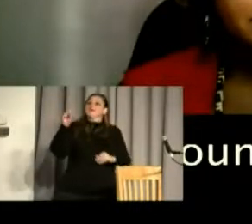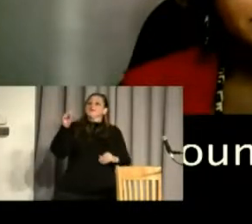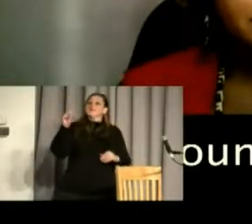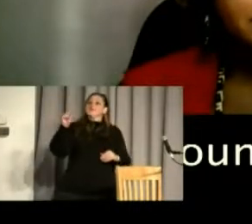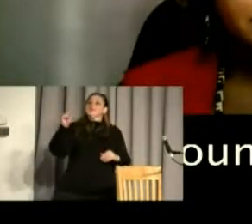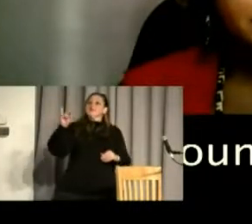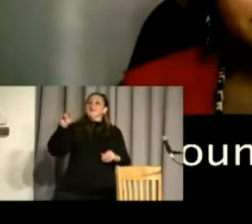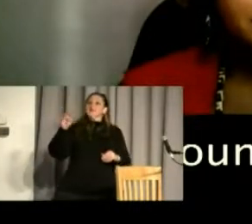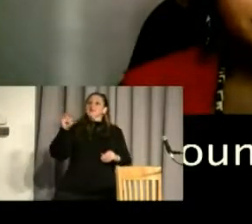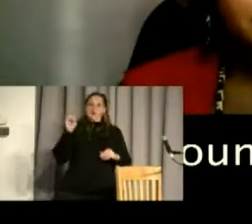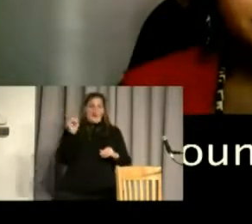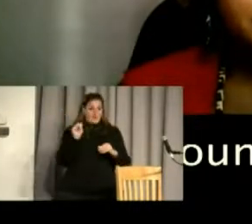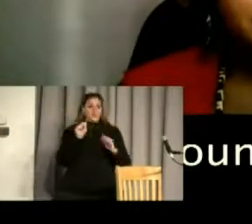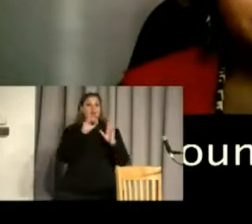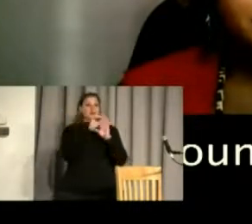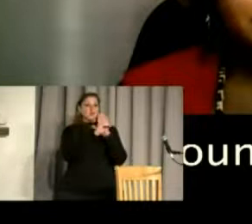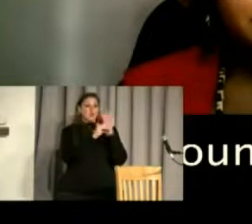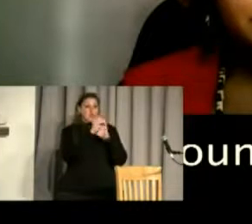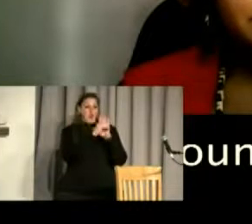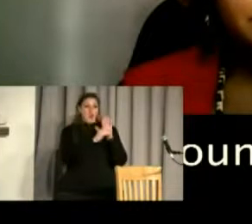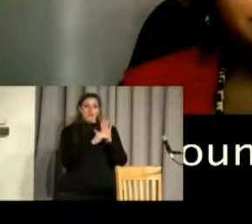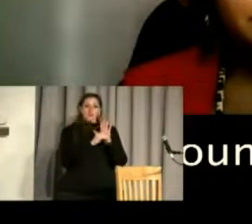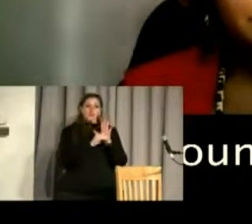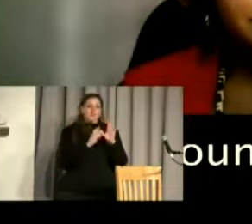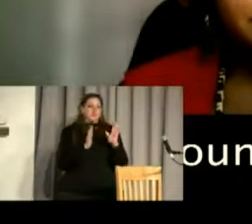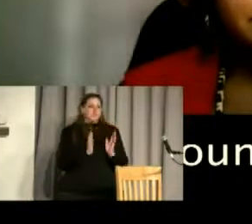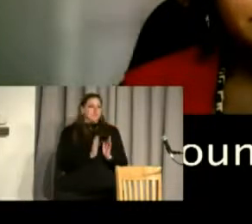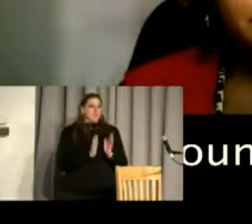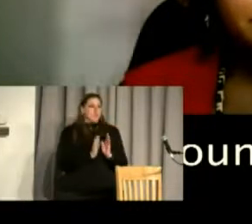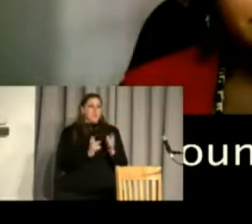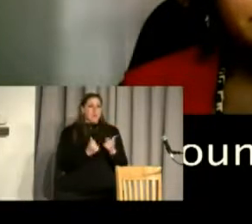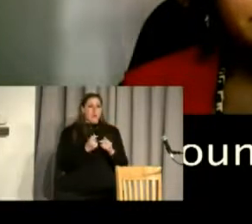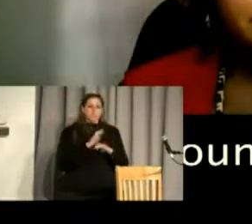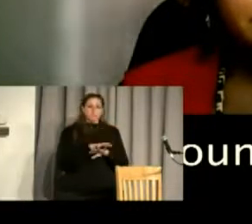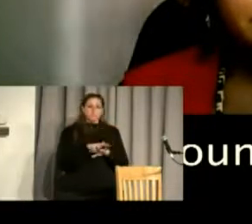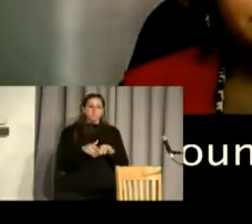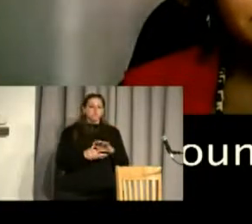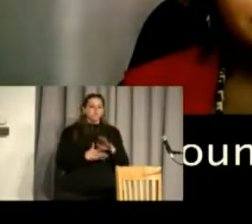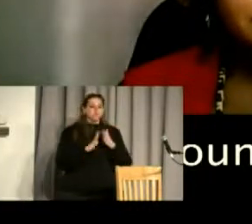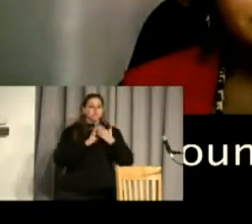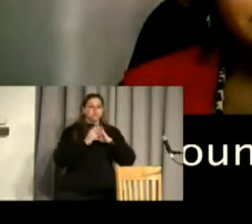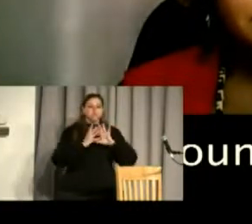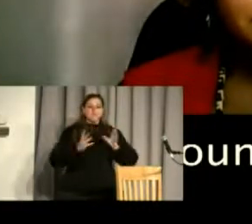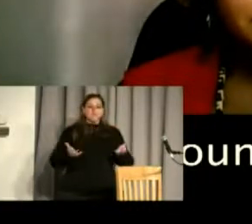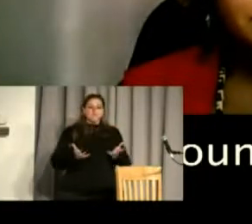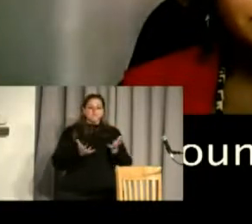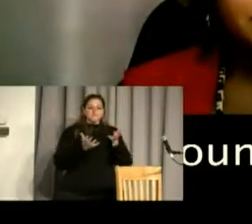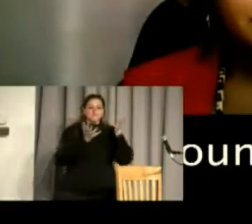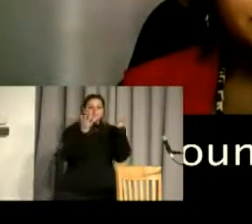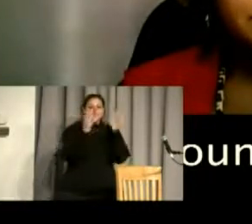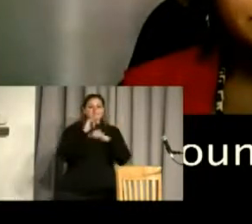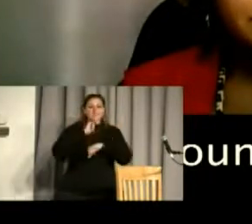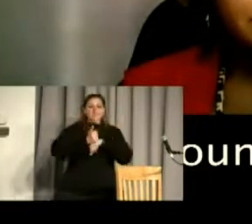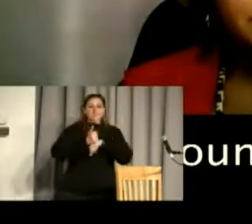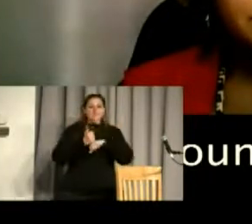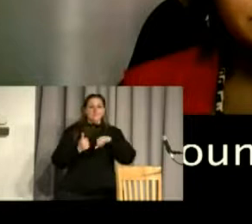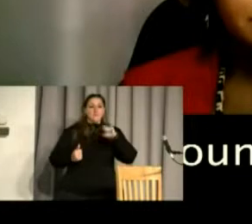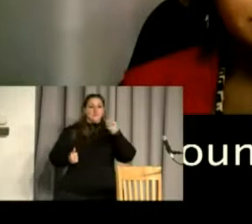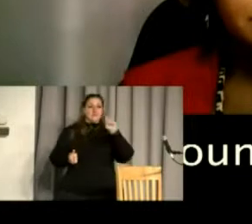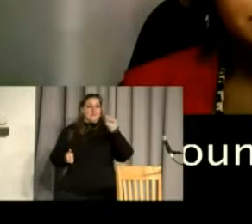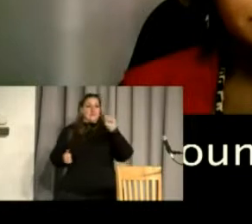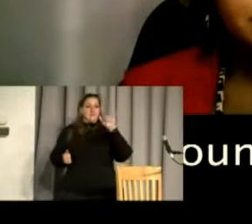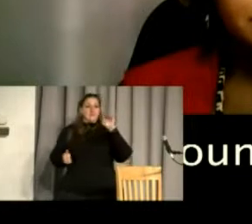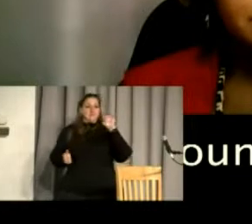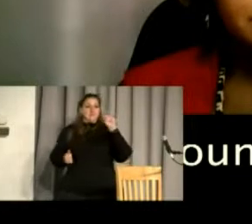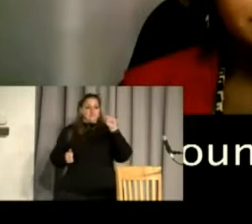a Louisiana-based grassroots fence line community activist organization based in St. James, Louisiana. To